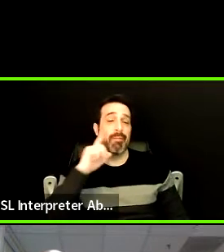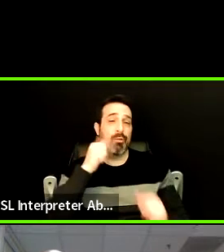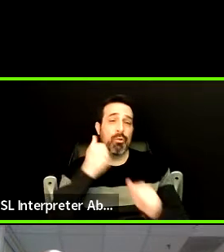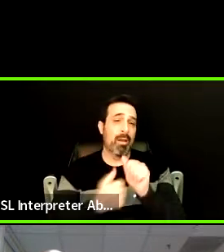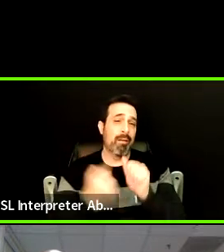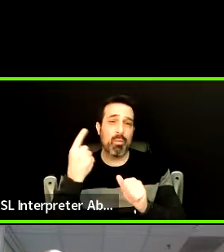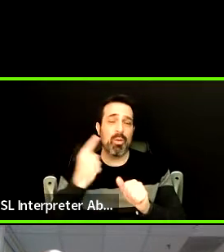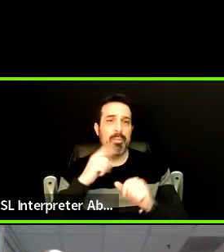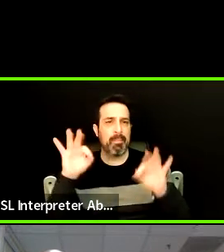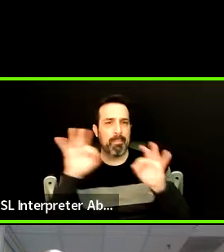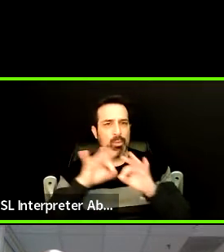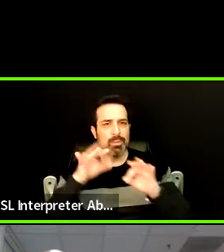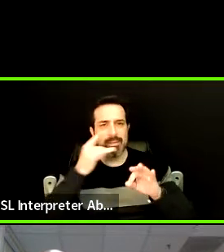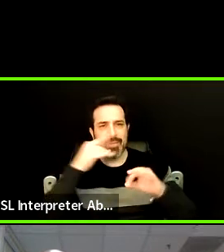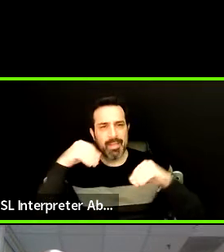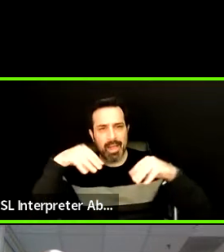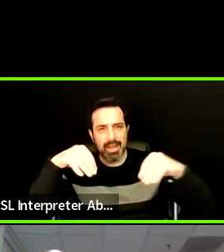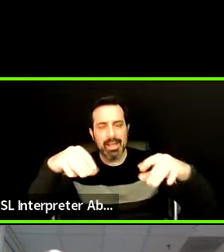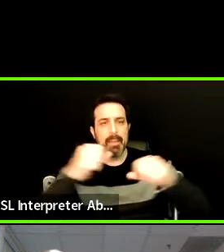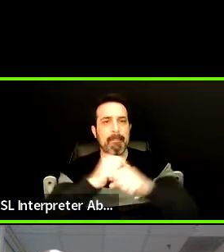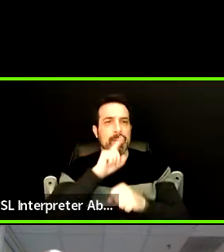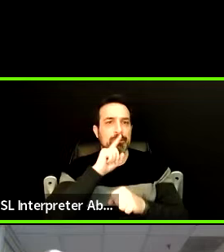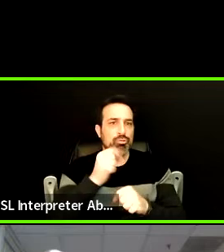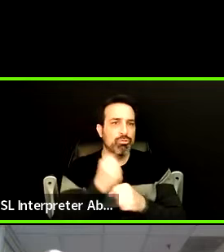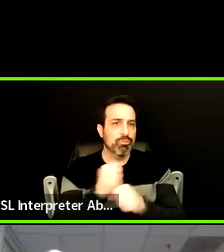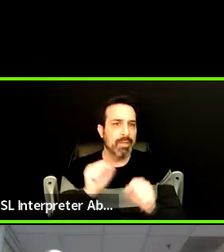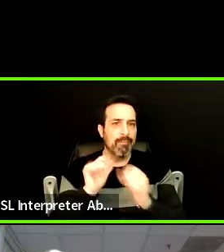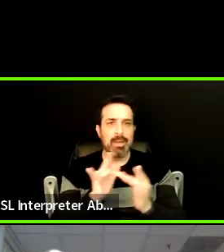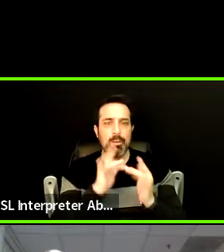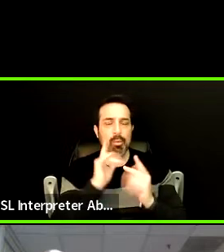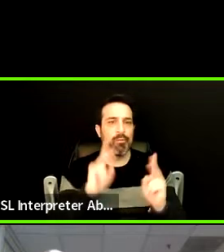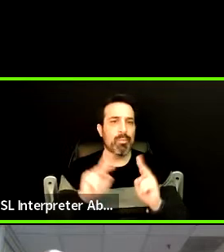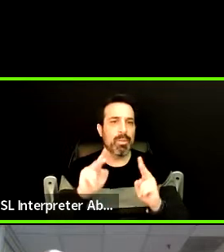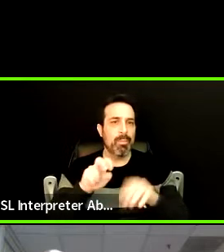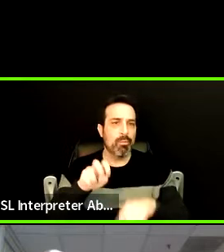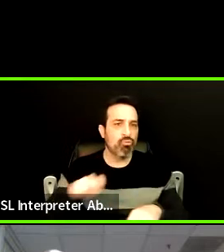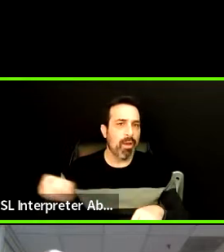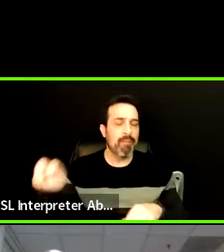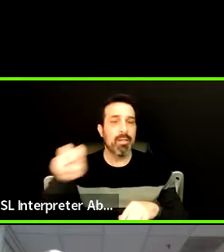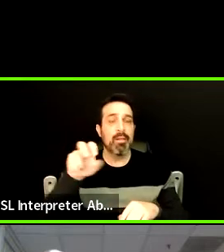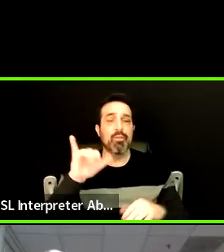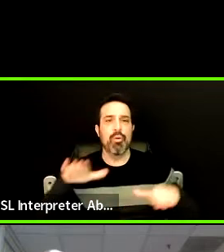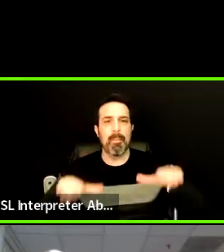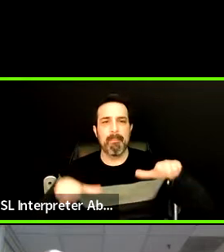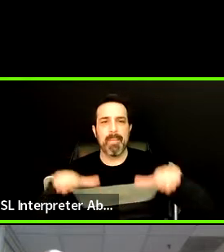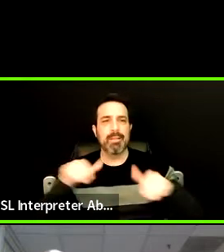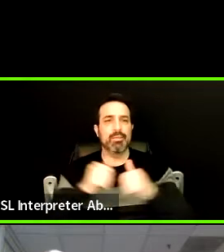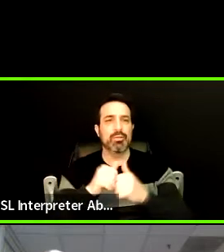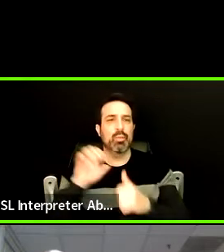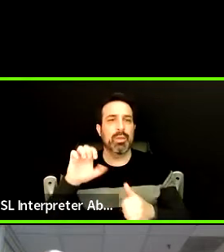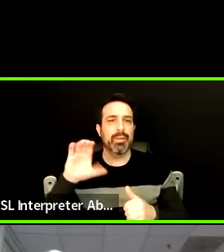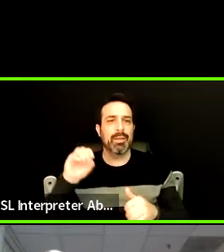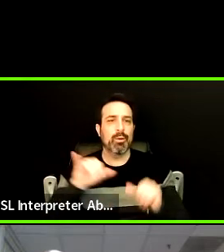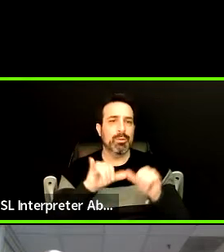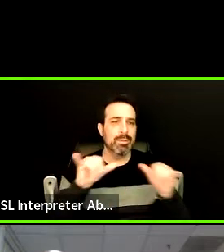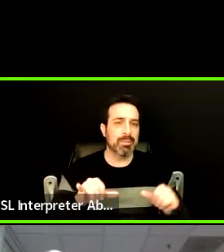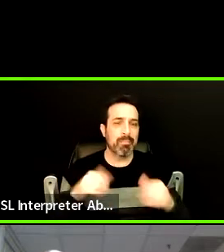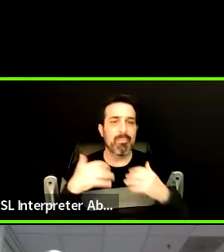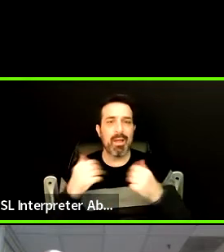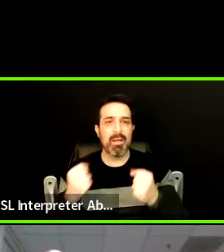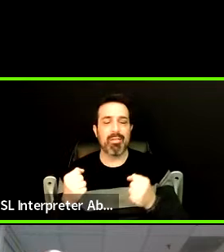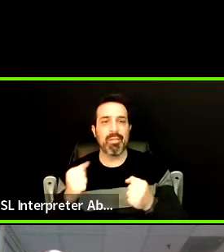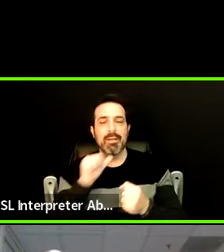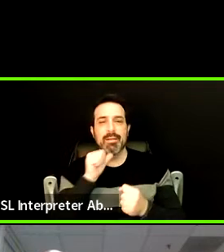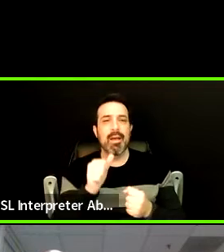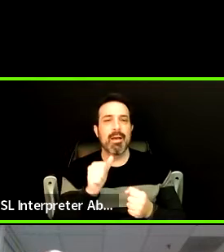but importance of lighting in making sure that there's safe networks for people to travel on, and then balancing that with ecosystem health and not